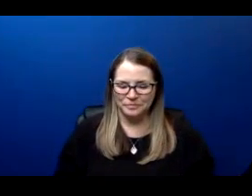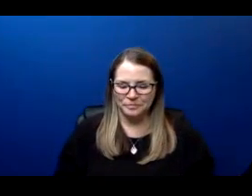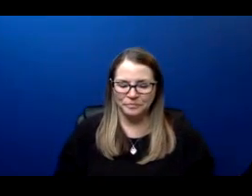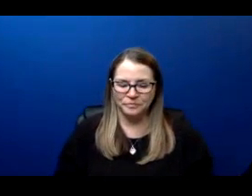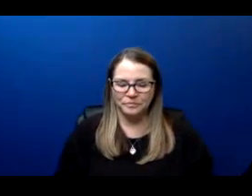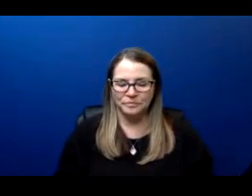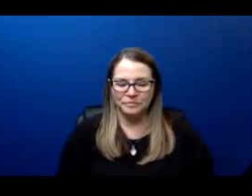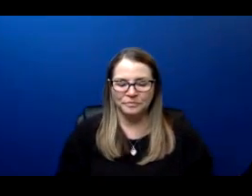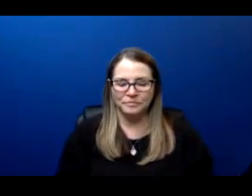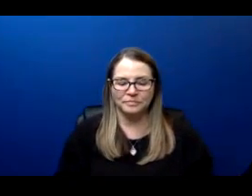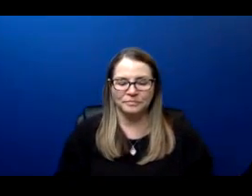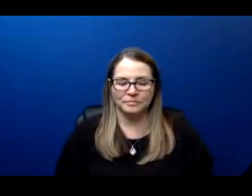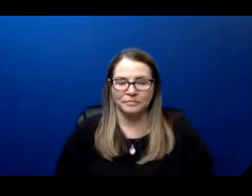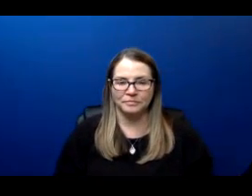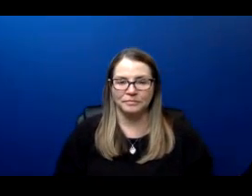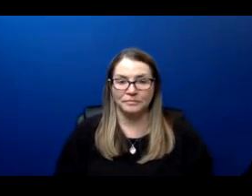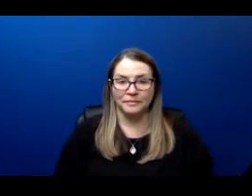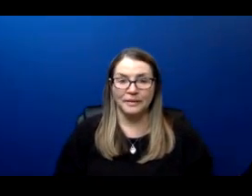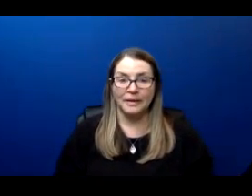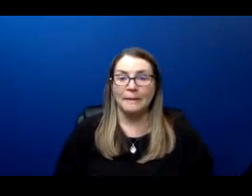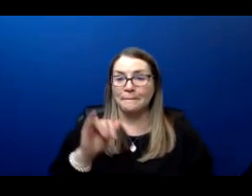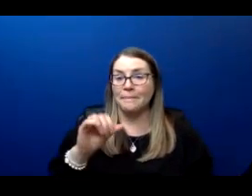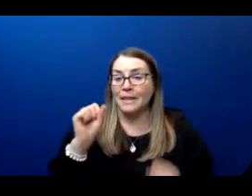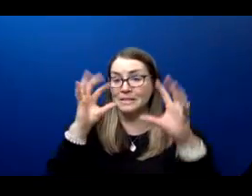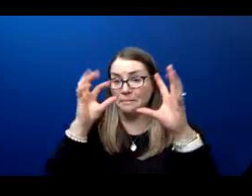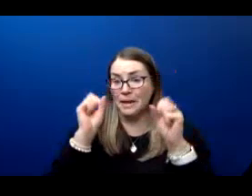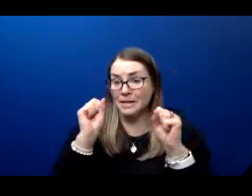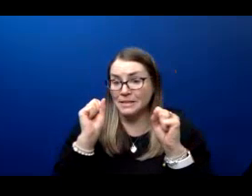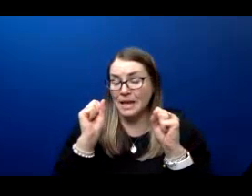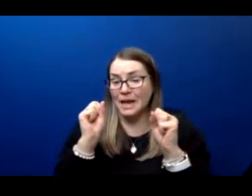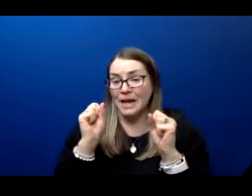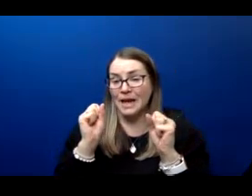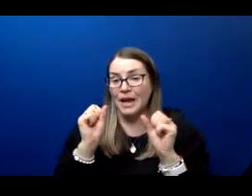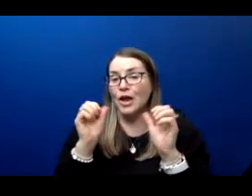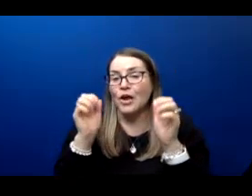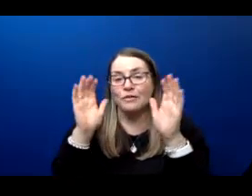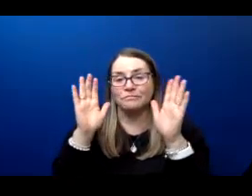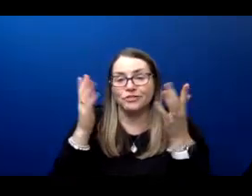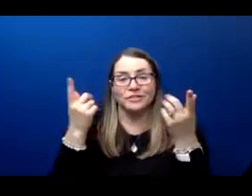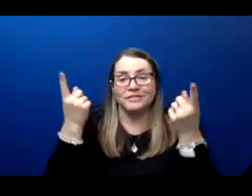I love that. That is an amazing, organic, collaborative